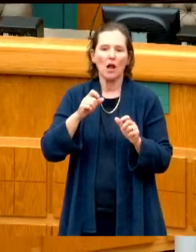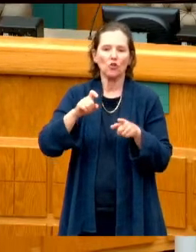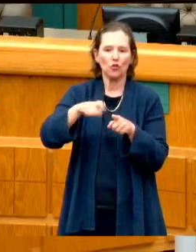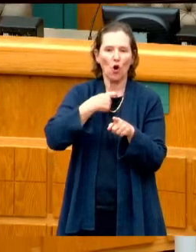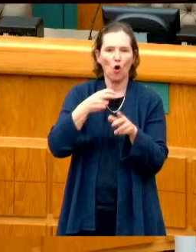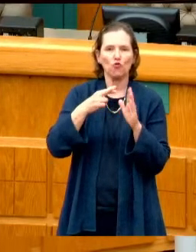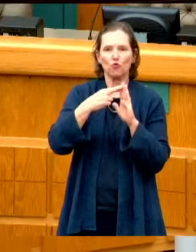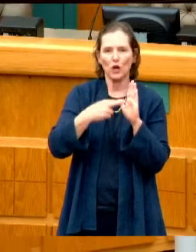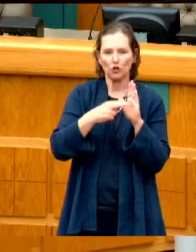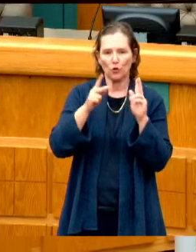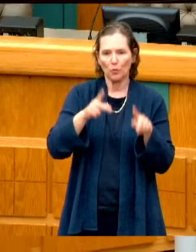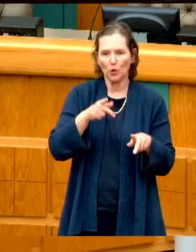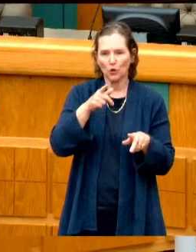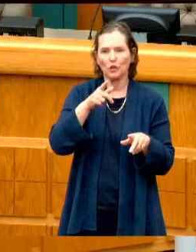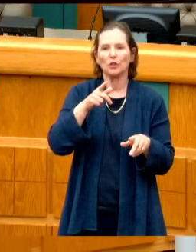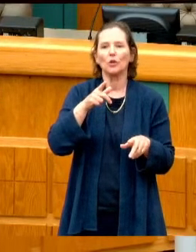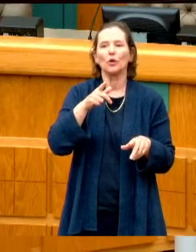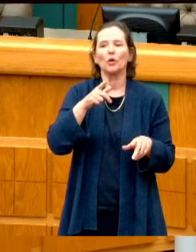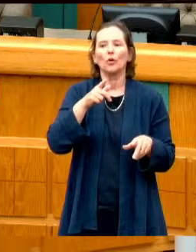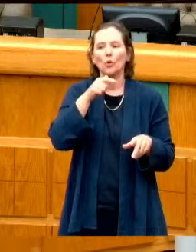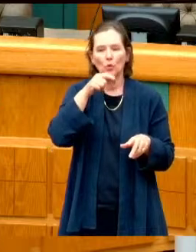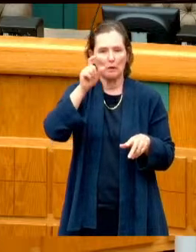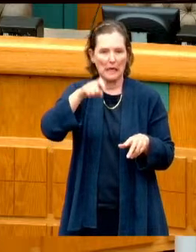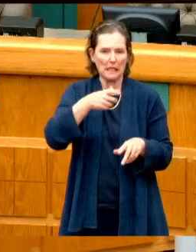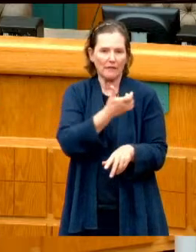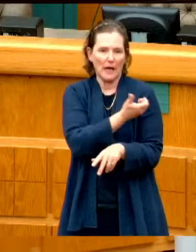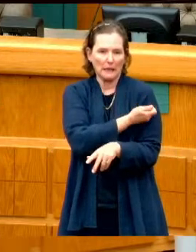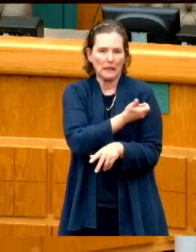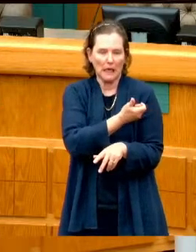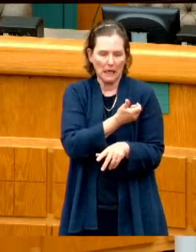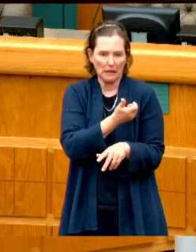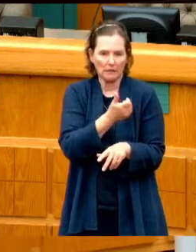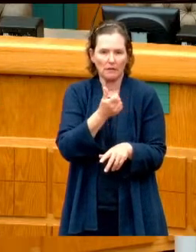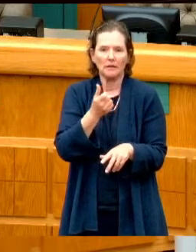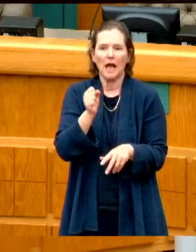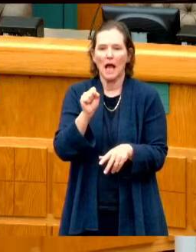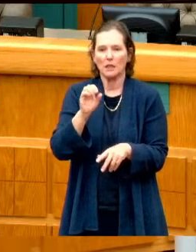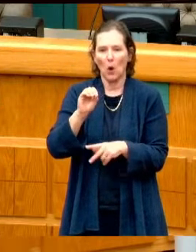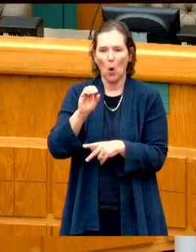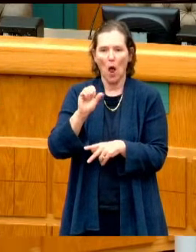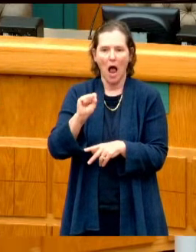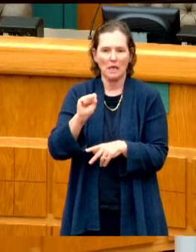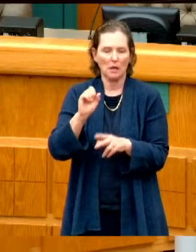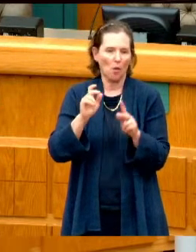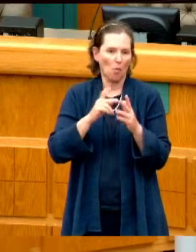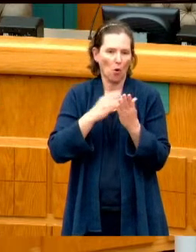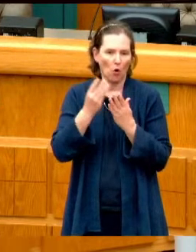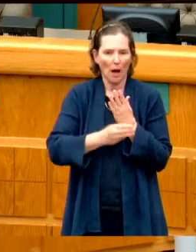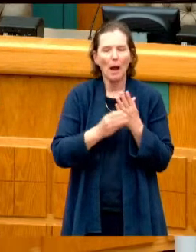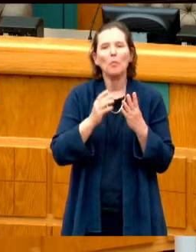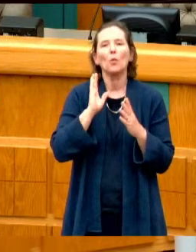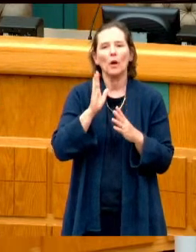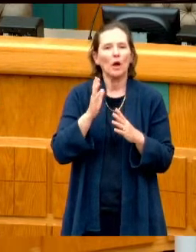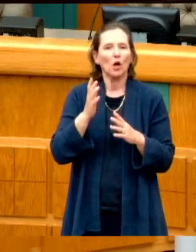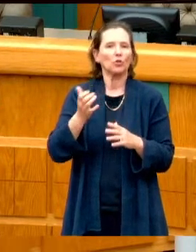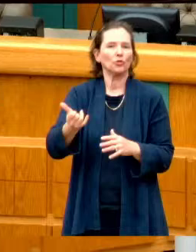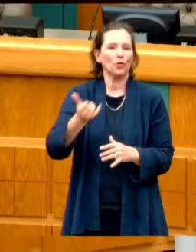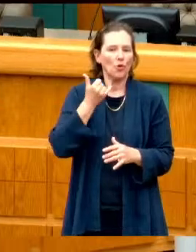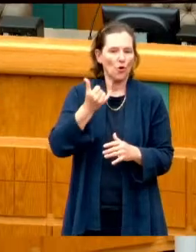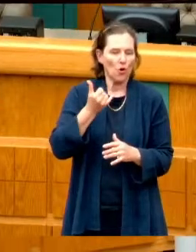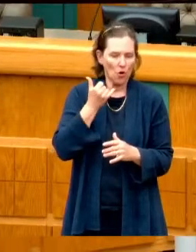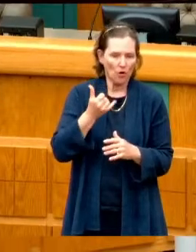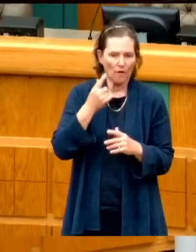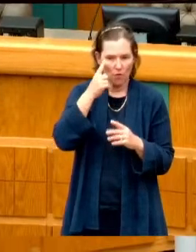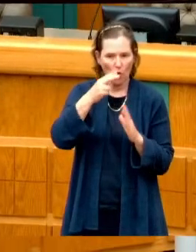homebound individual sign up. We have the opportunity to protect some of our most vulnerable residents, and if you're able to help,